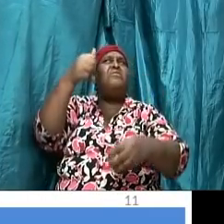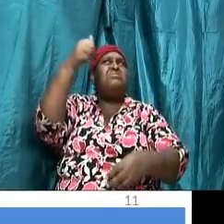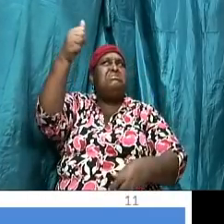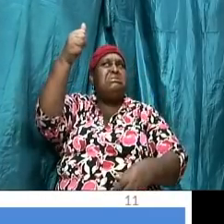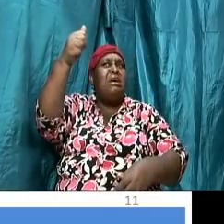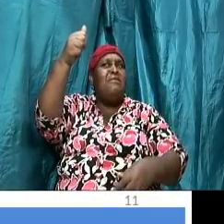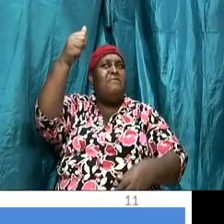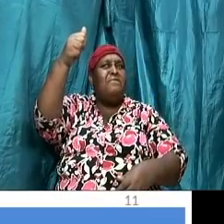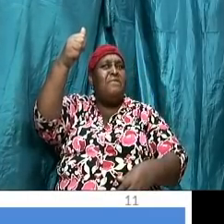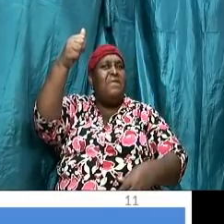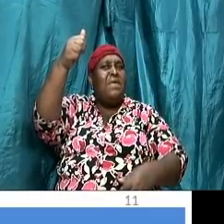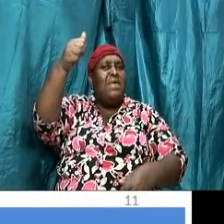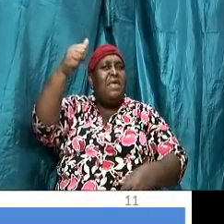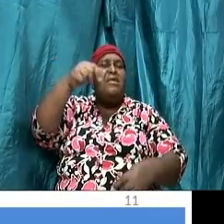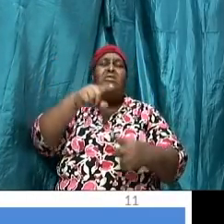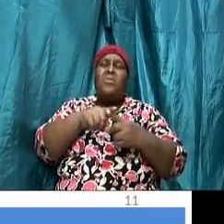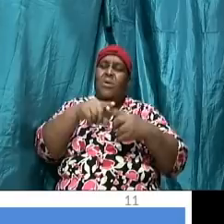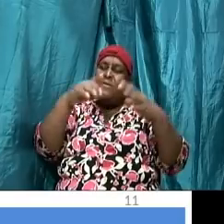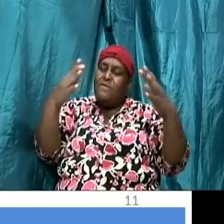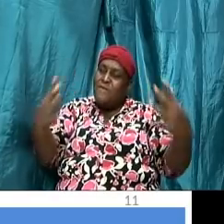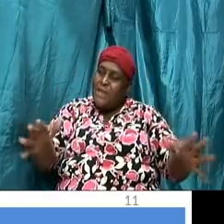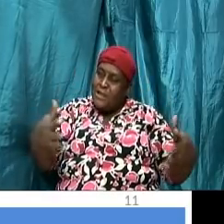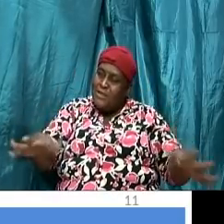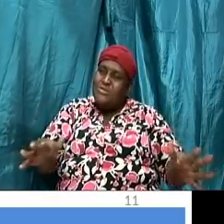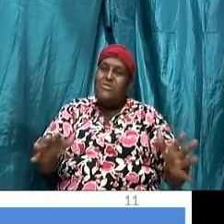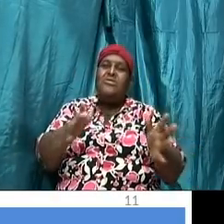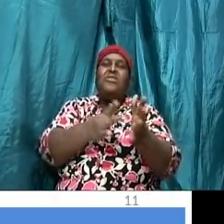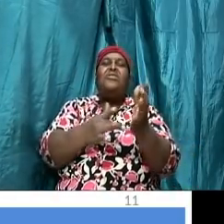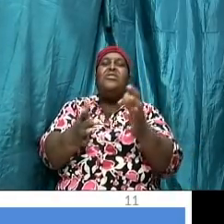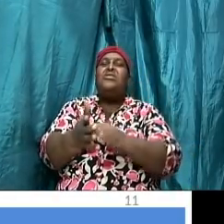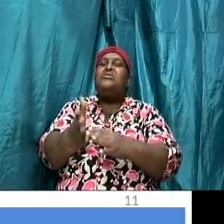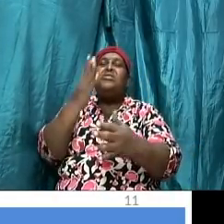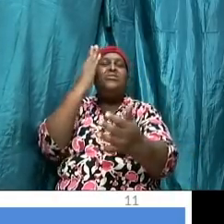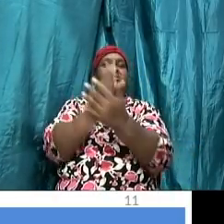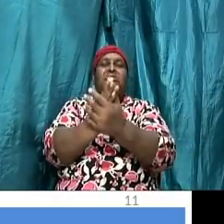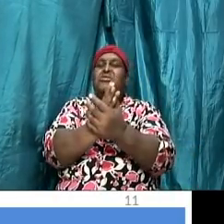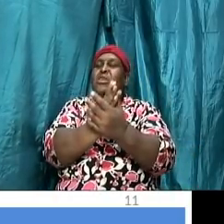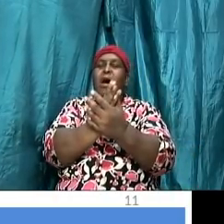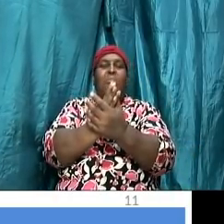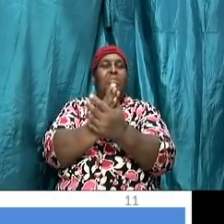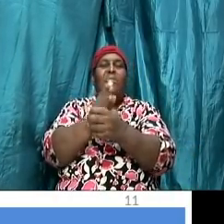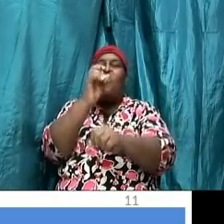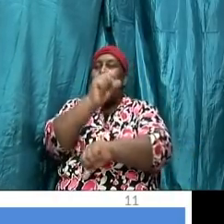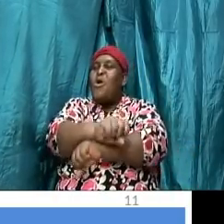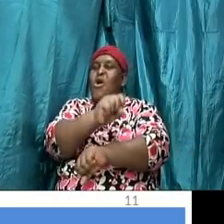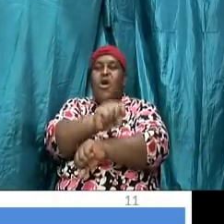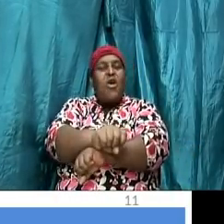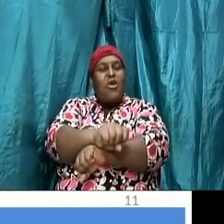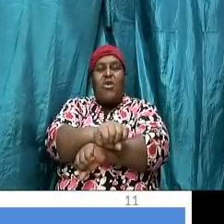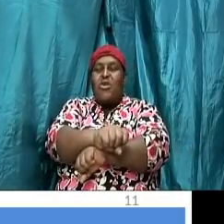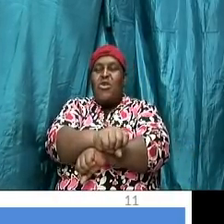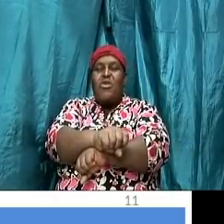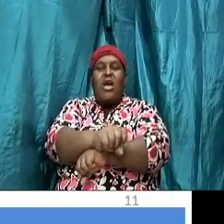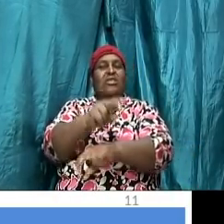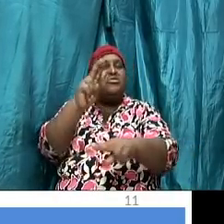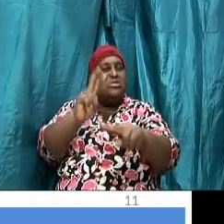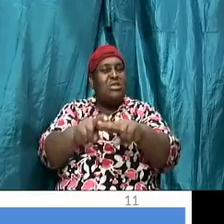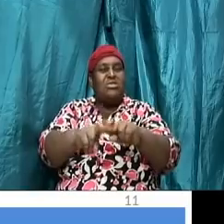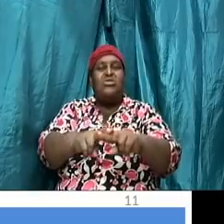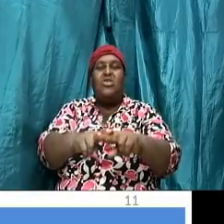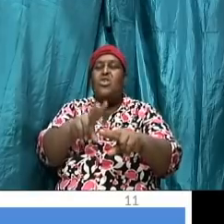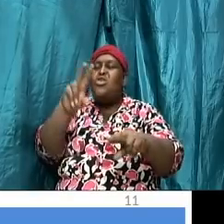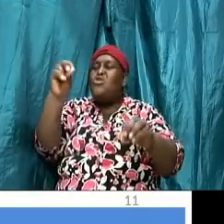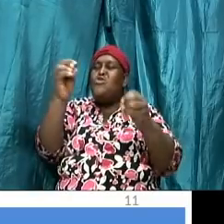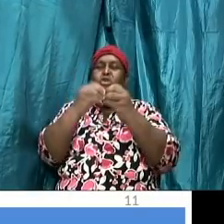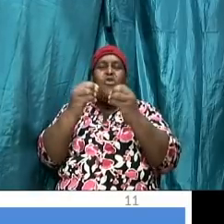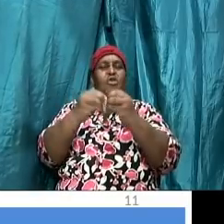And guess what? When he was finished, he stopped working. There is no more need for Jesus to do